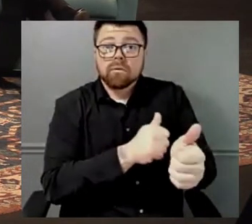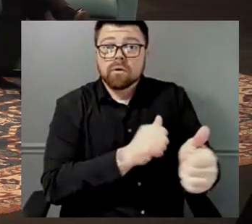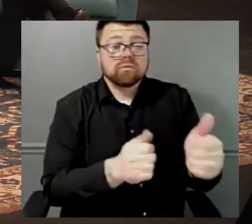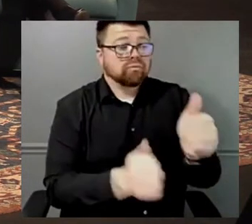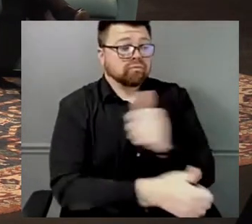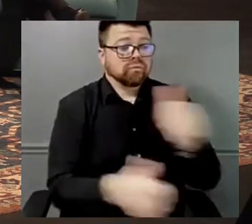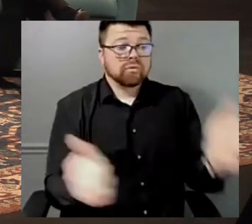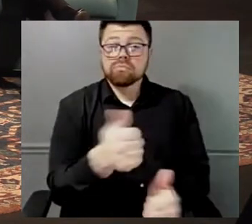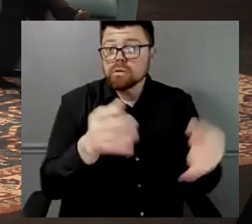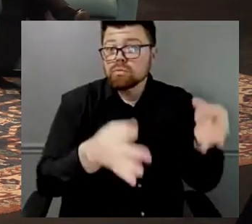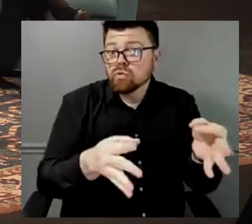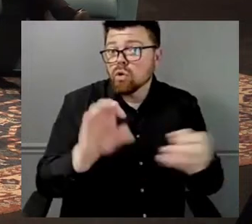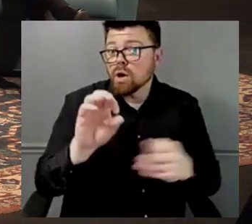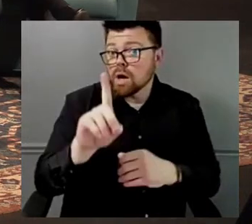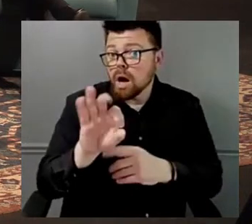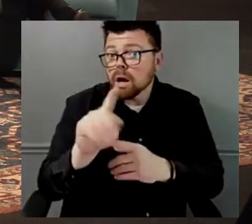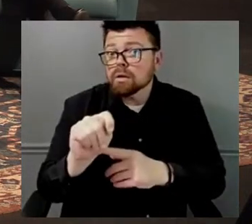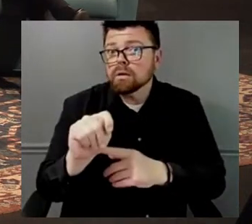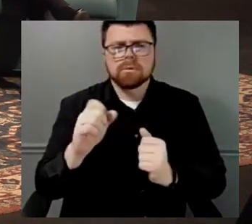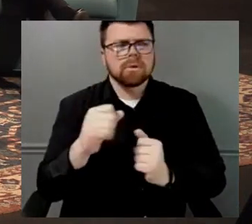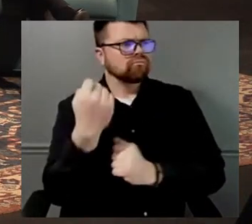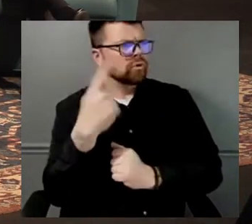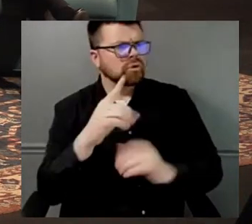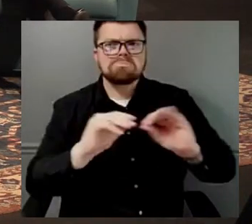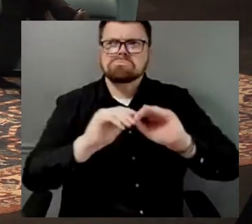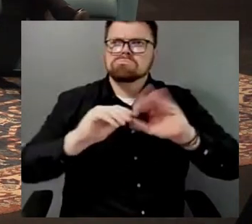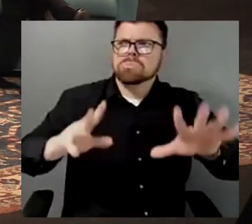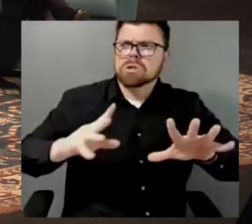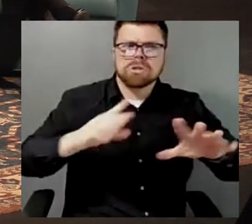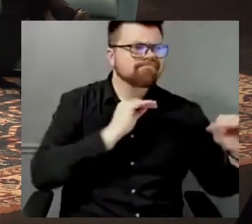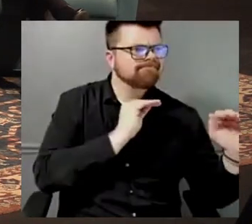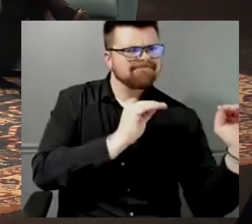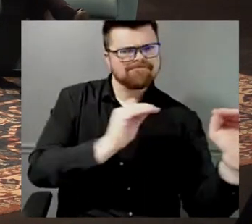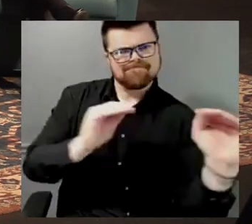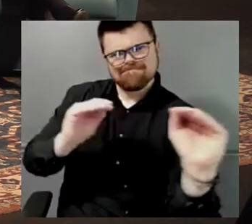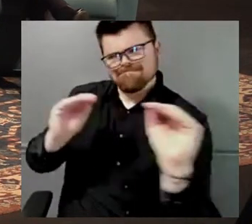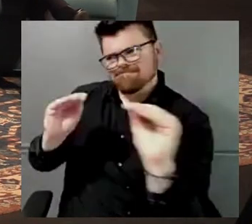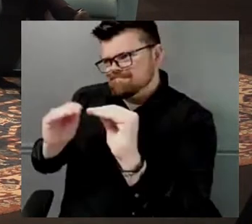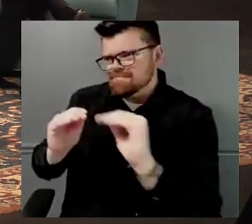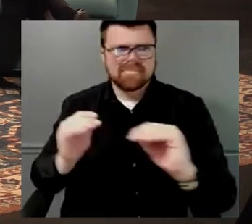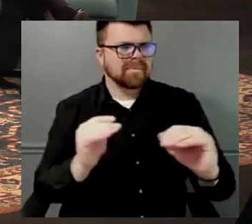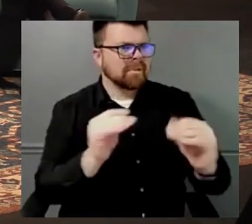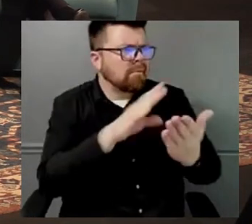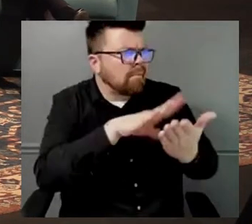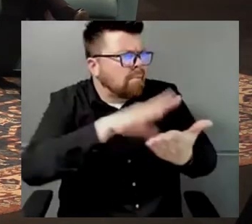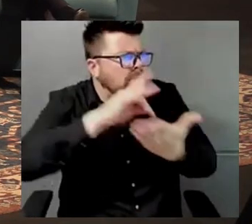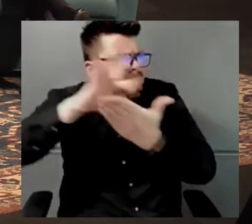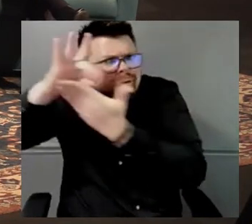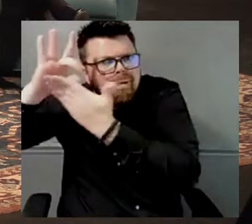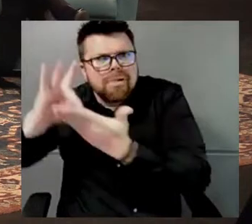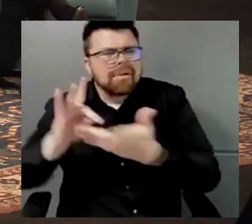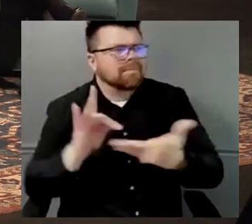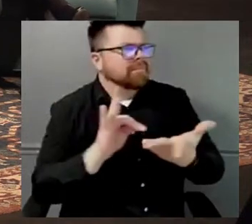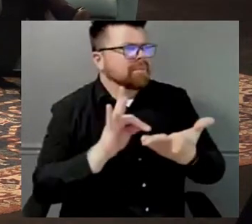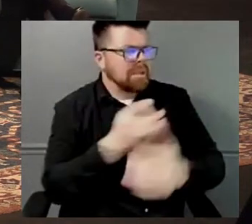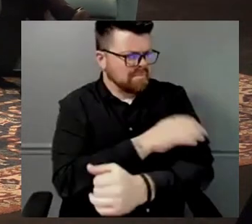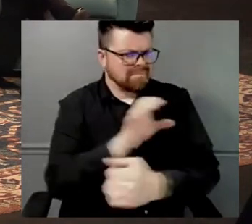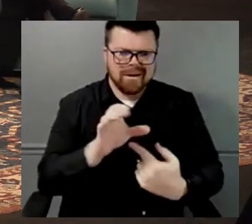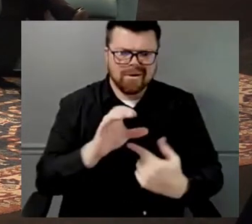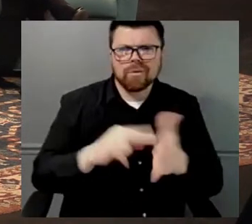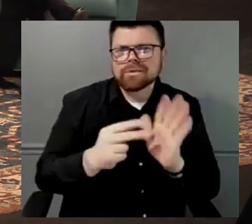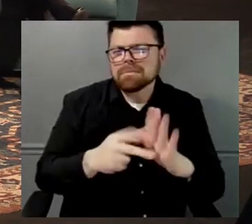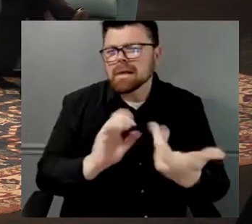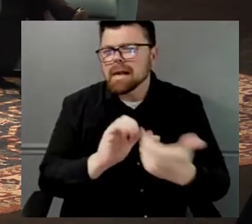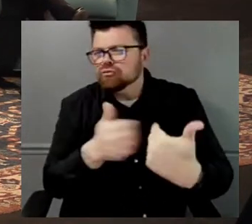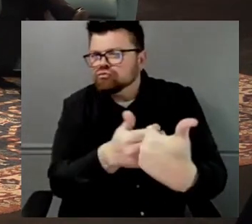who understand vaguely what's going on? How can we educate people more deeply in what power means and what it means actually to separate